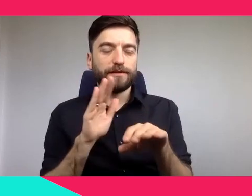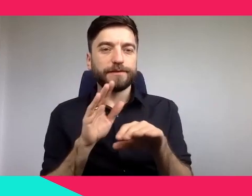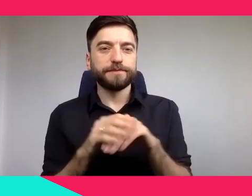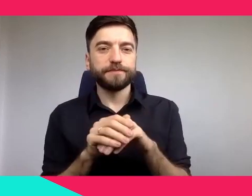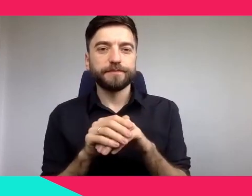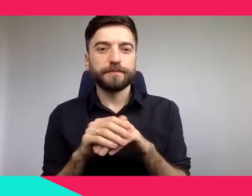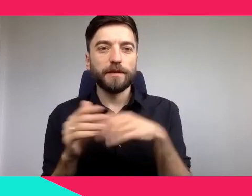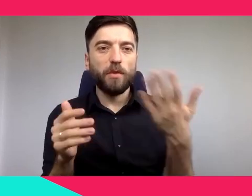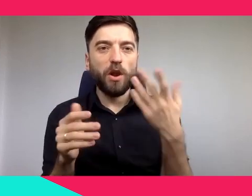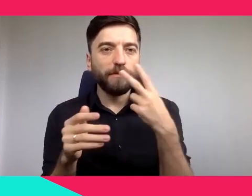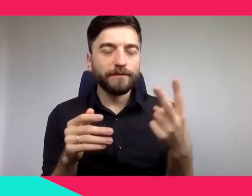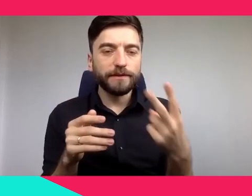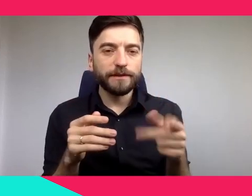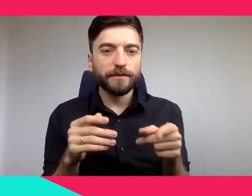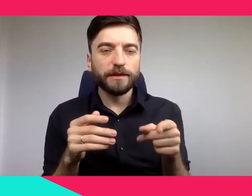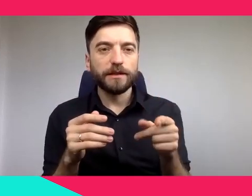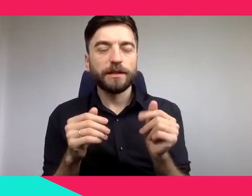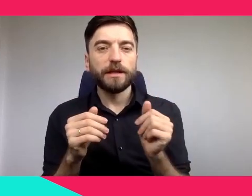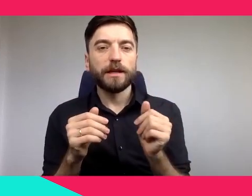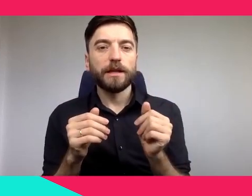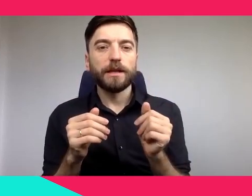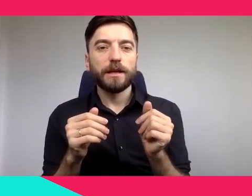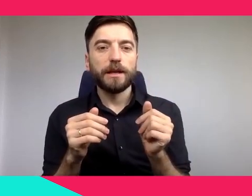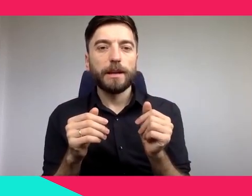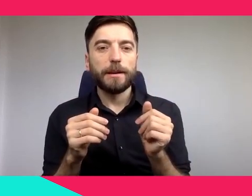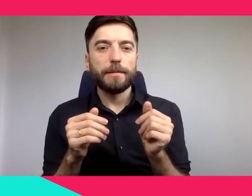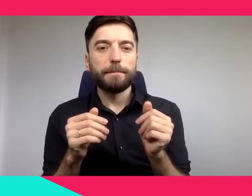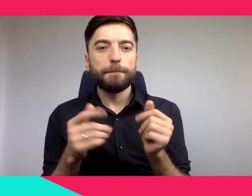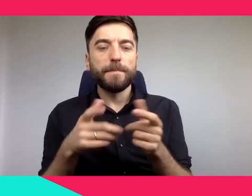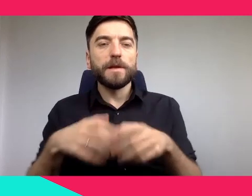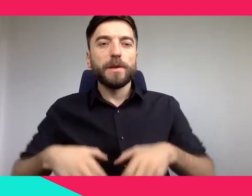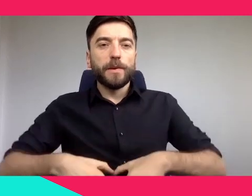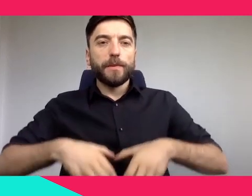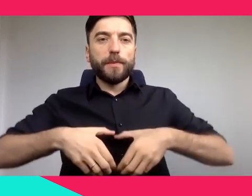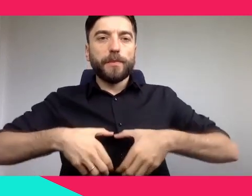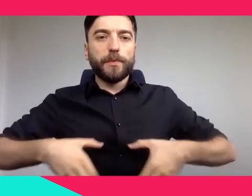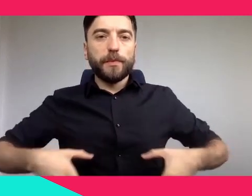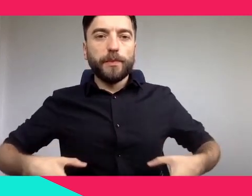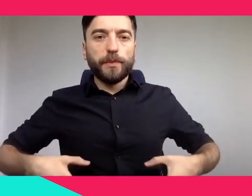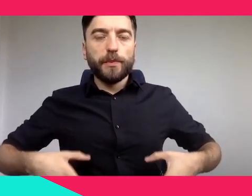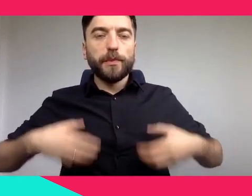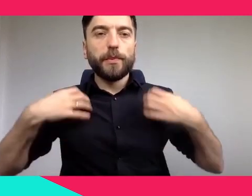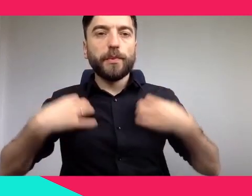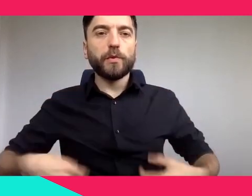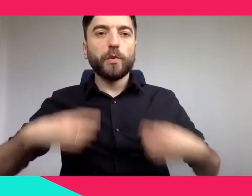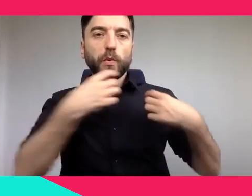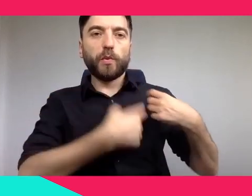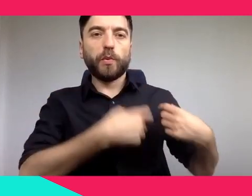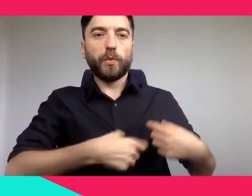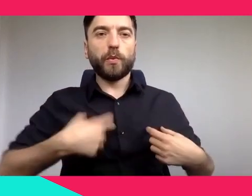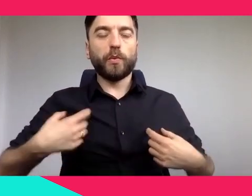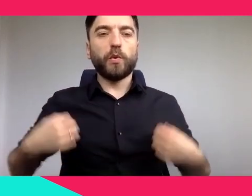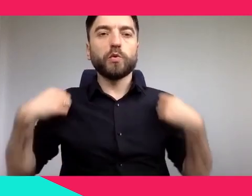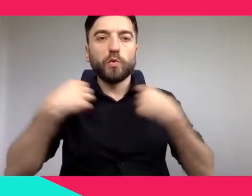and talking to children about his experiences in a concentration camp. It's also very much